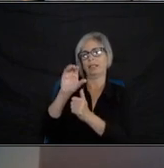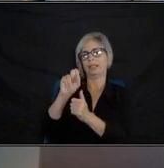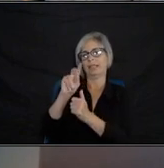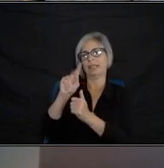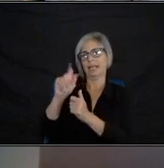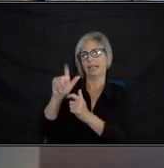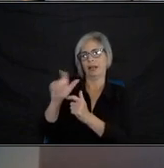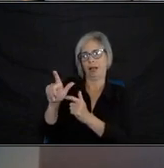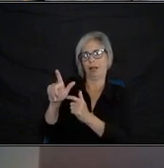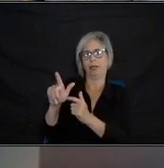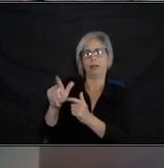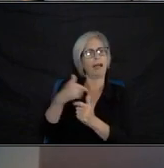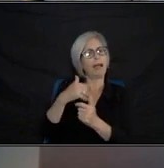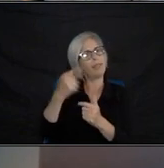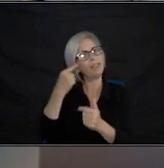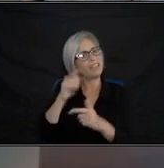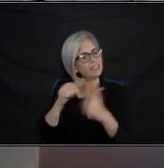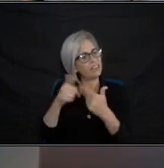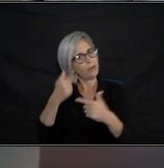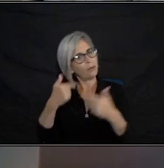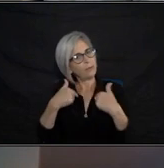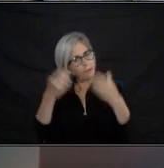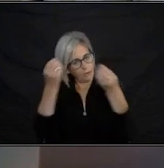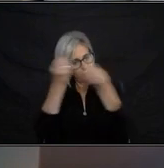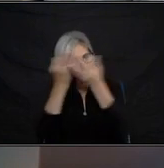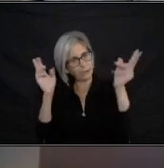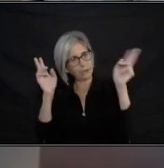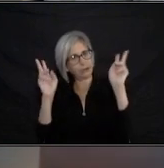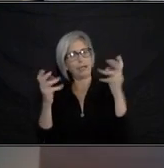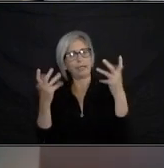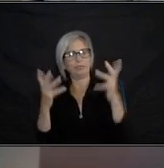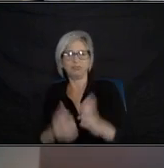think that is it for me for informational items.